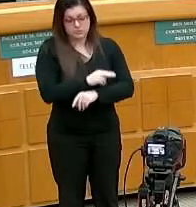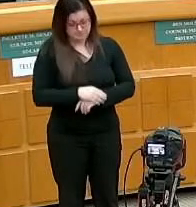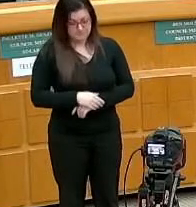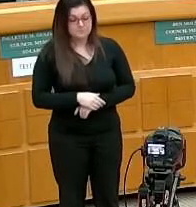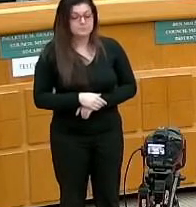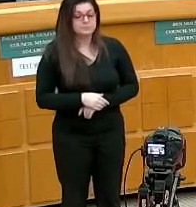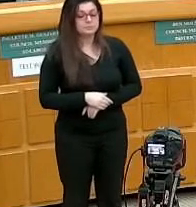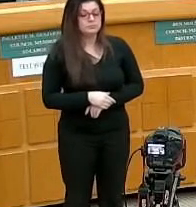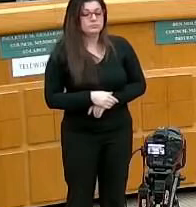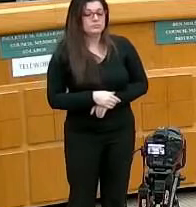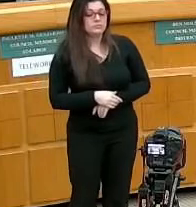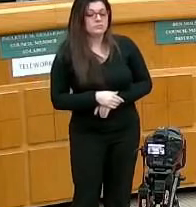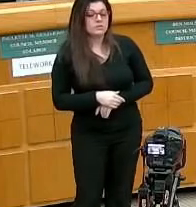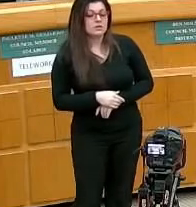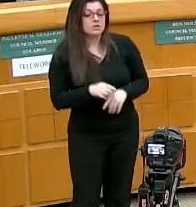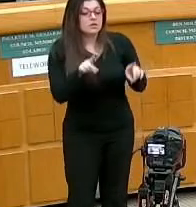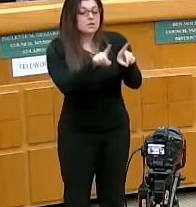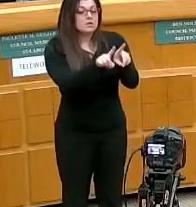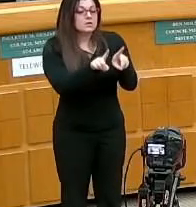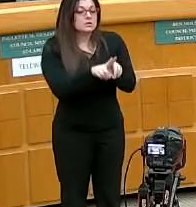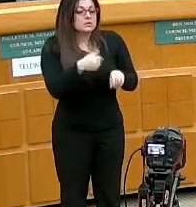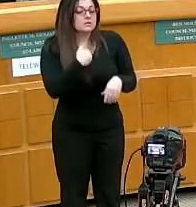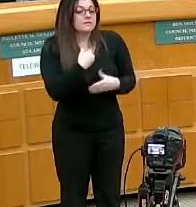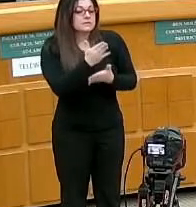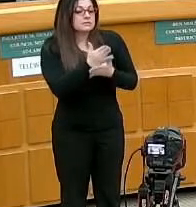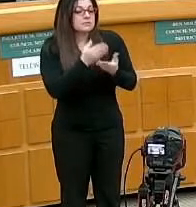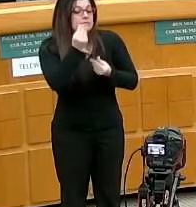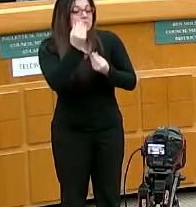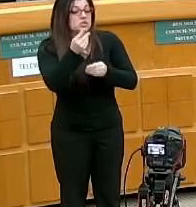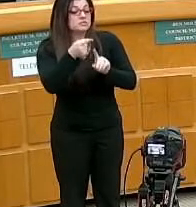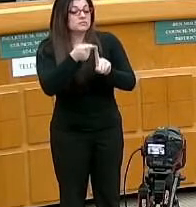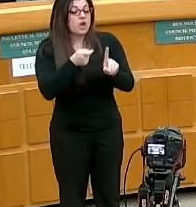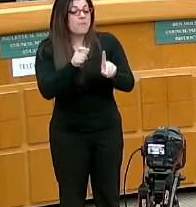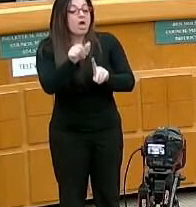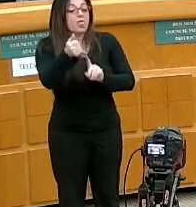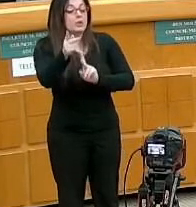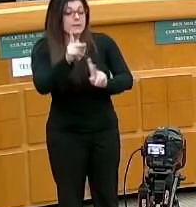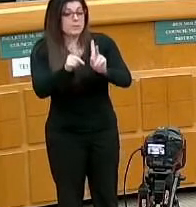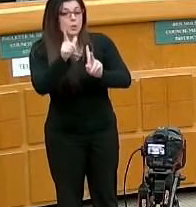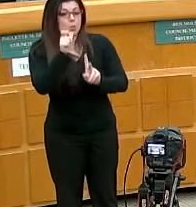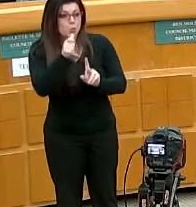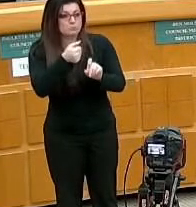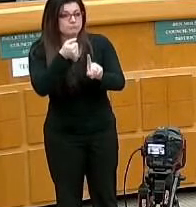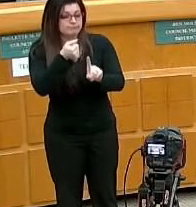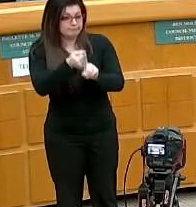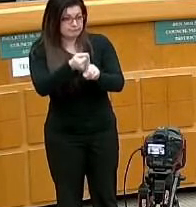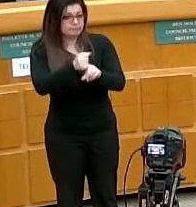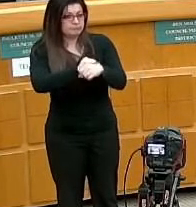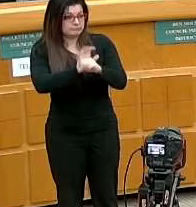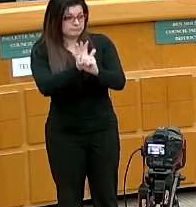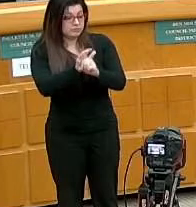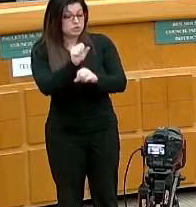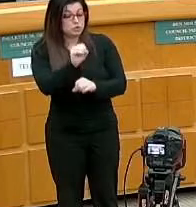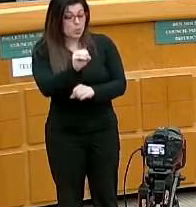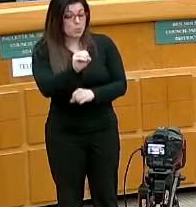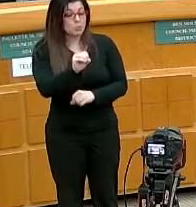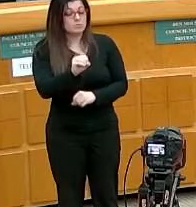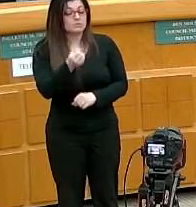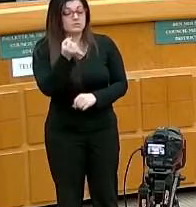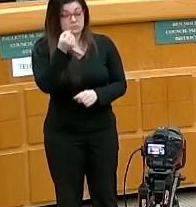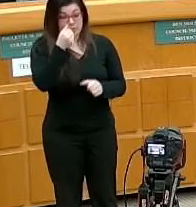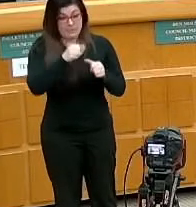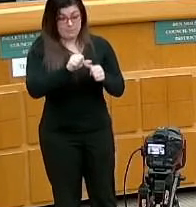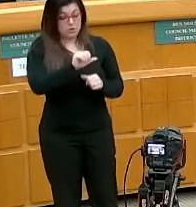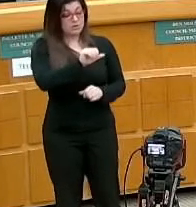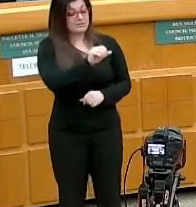total, where are the persons that have been tested positive. So for that 79, the new total for today, 67 are within the